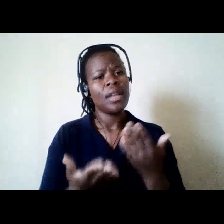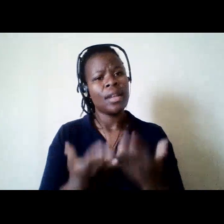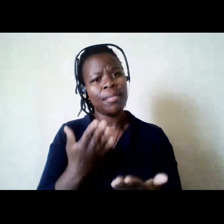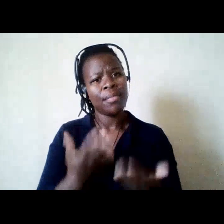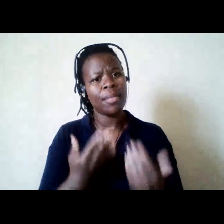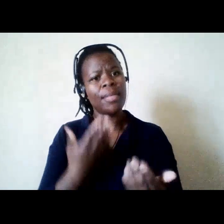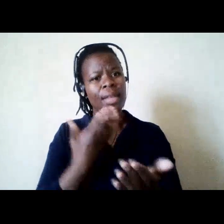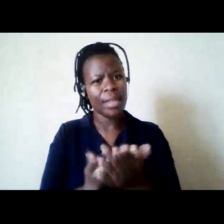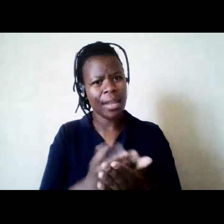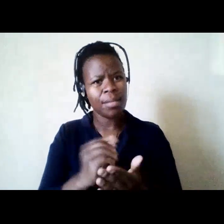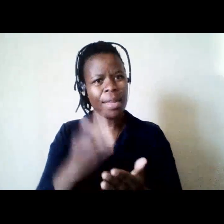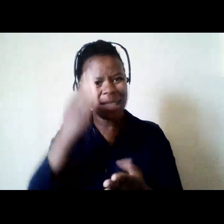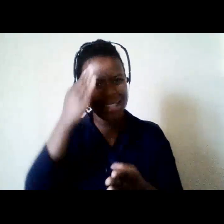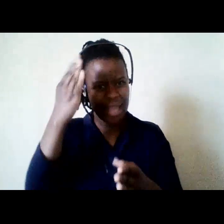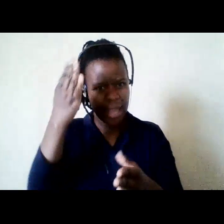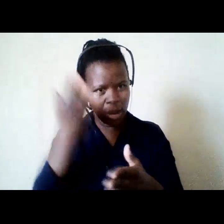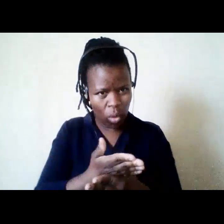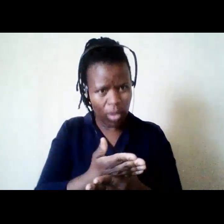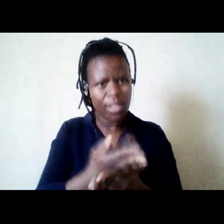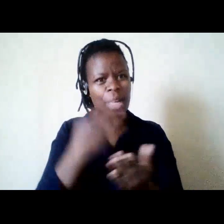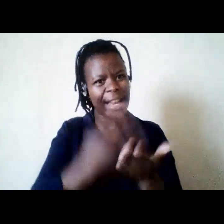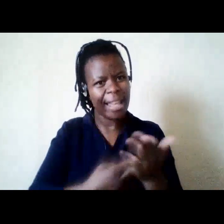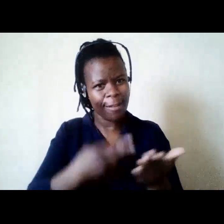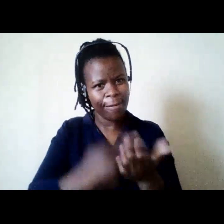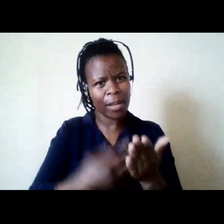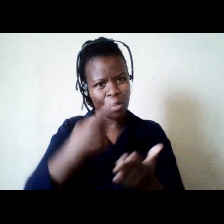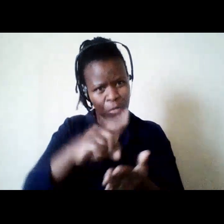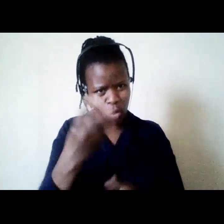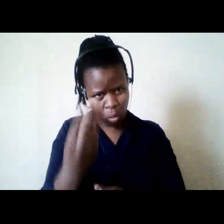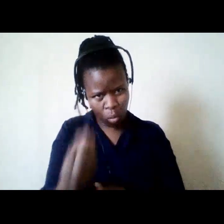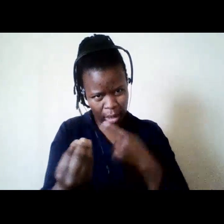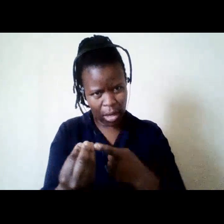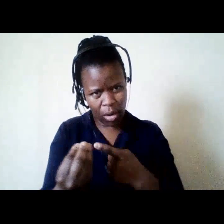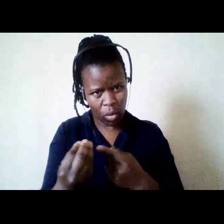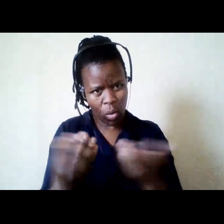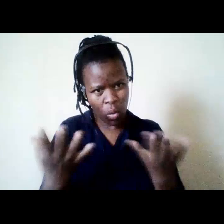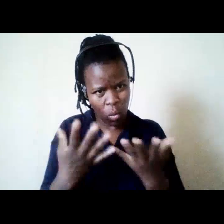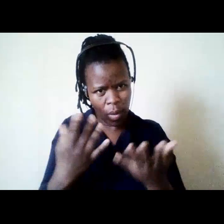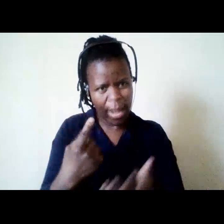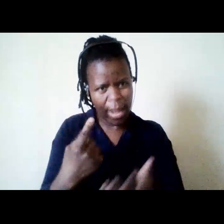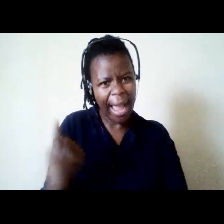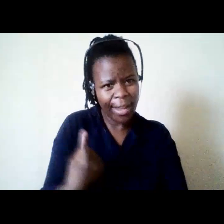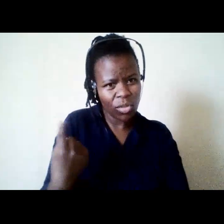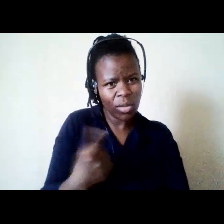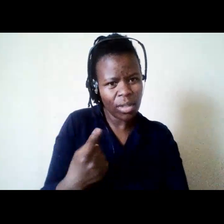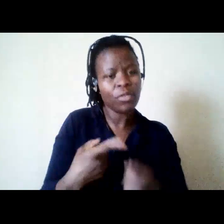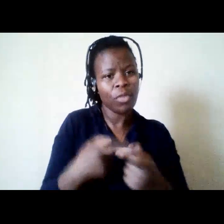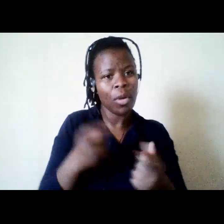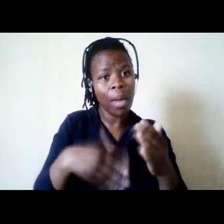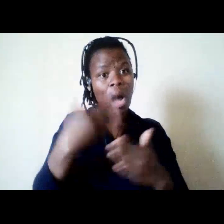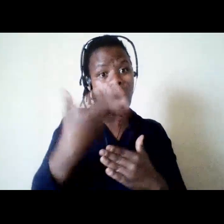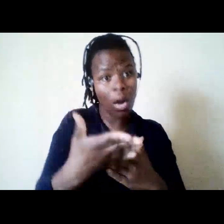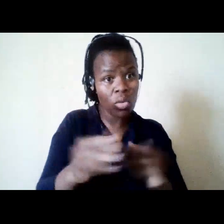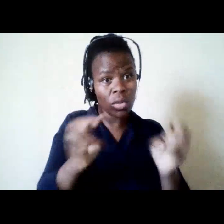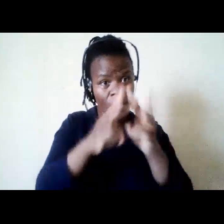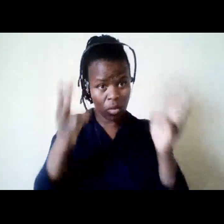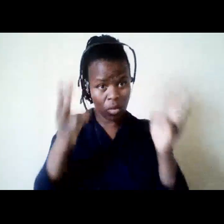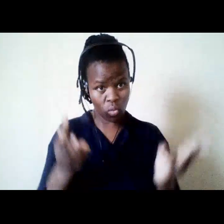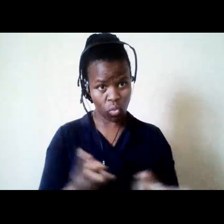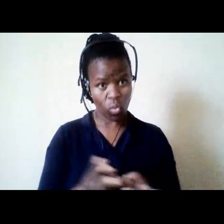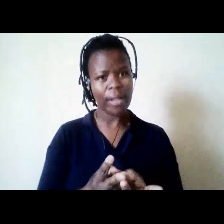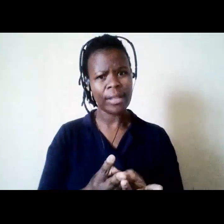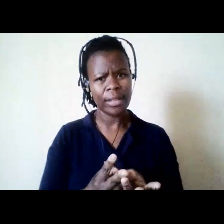effects of that child being isolated from the outside world as a whole, and doesn't that